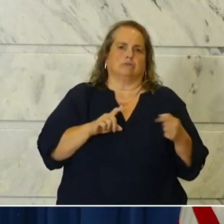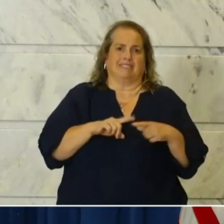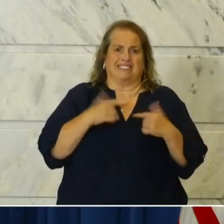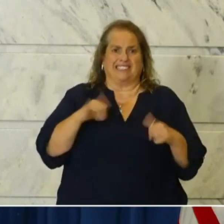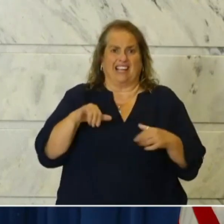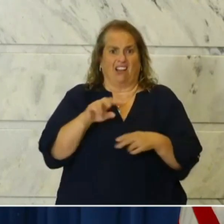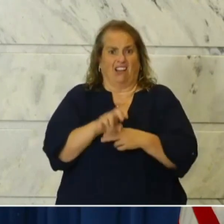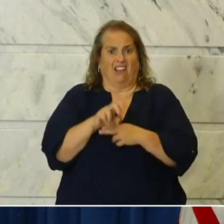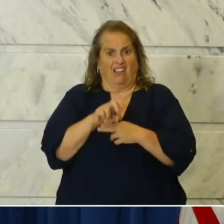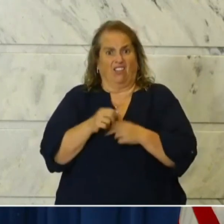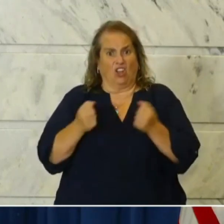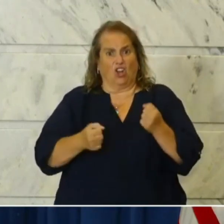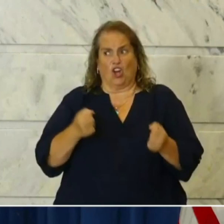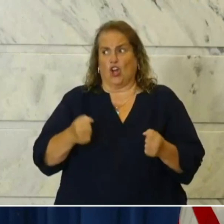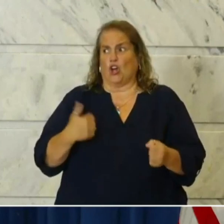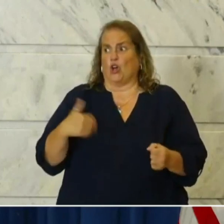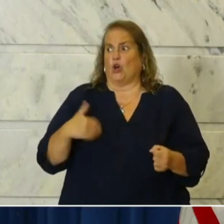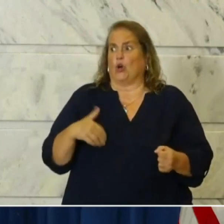in your car.